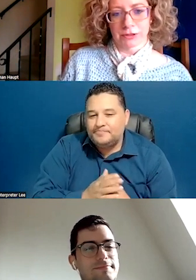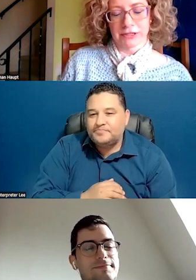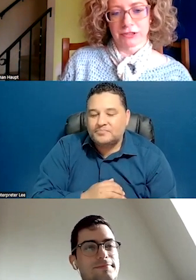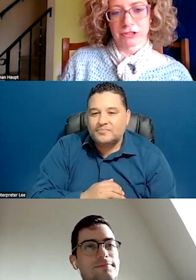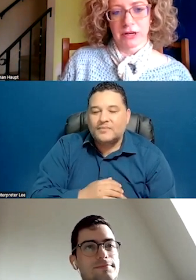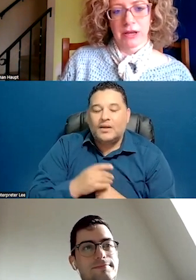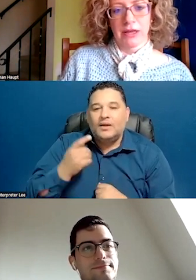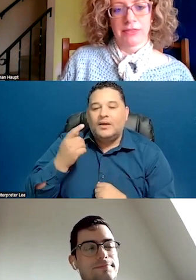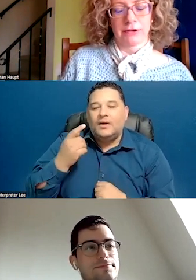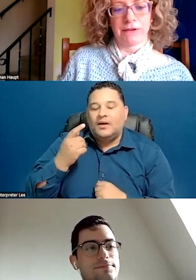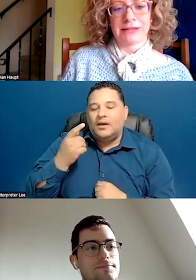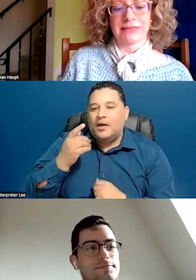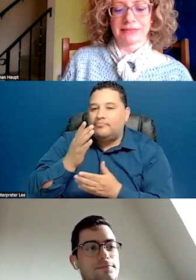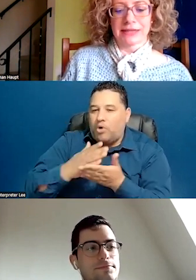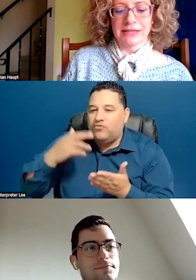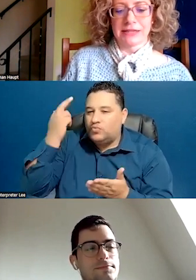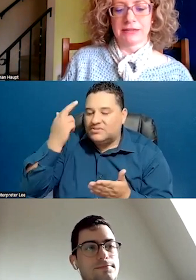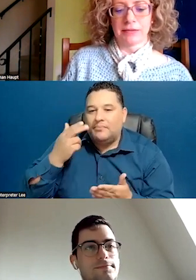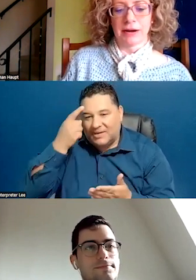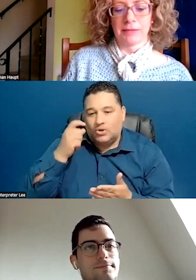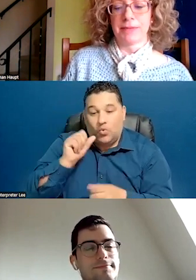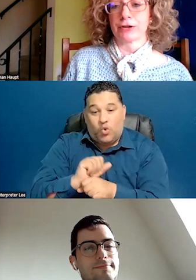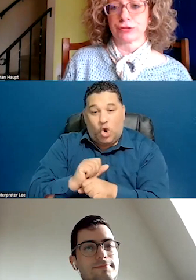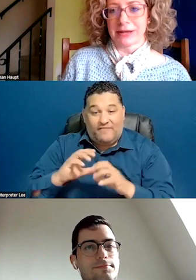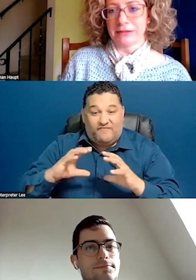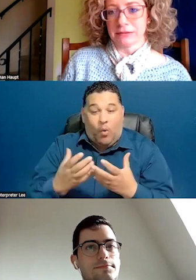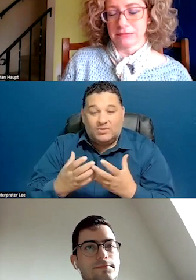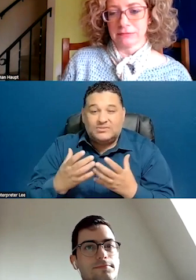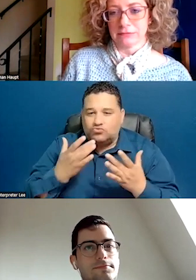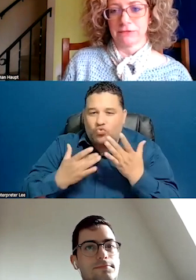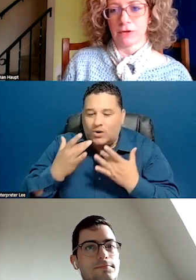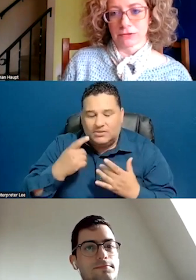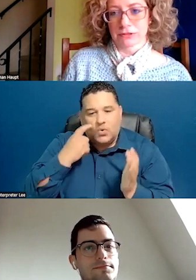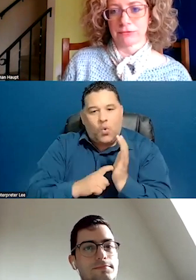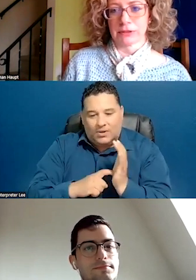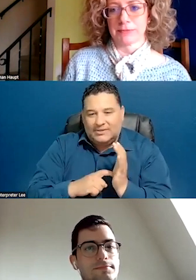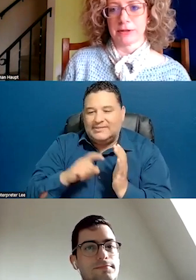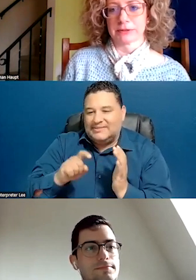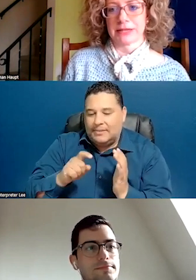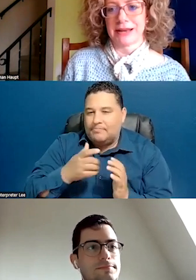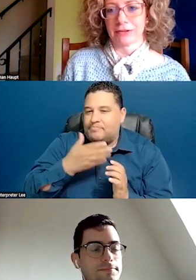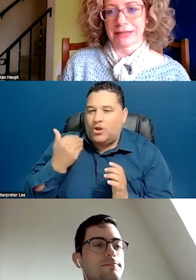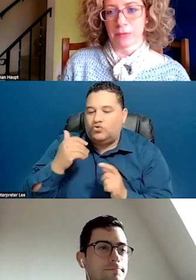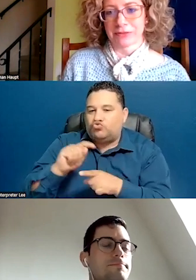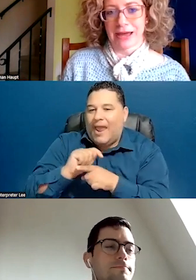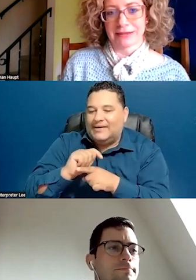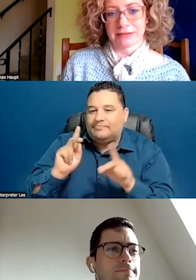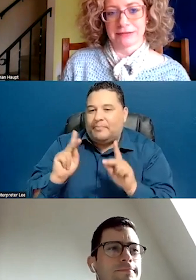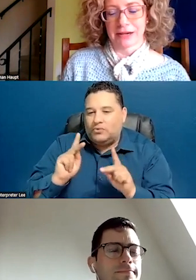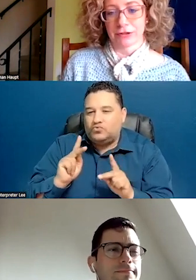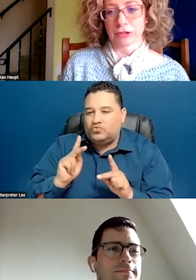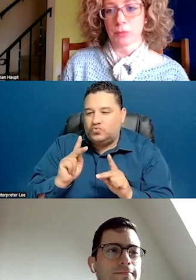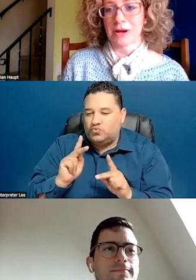workforce shortage, they're finding that they needed better trained folks to really be able to nail down what